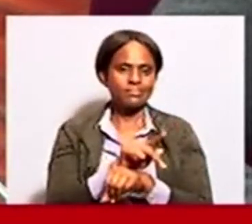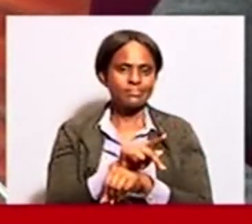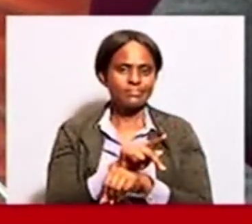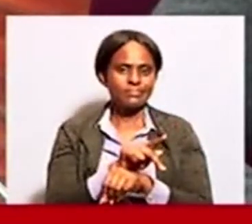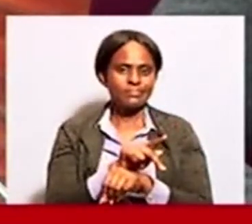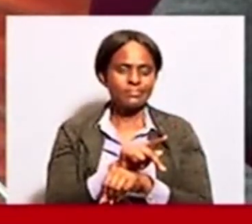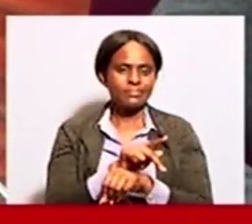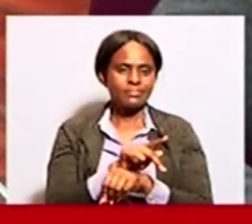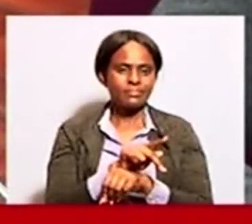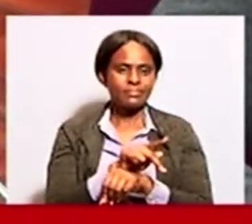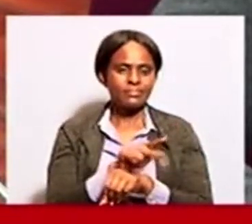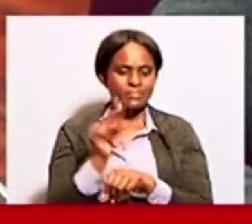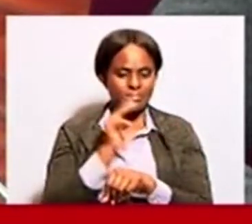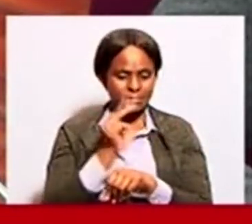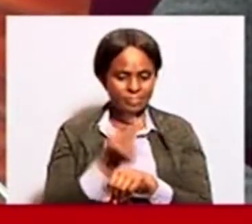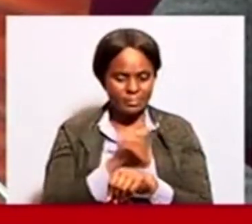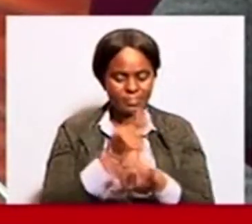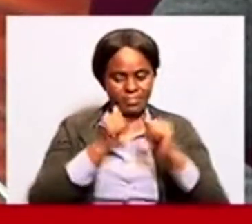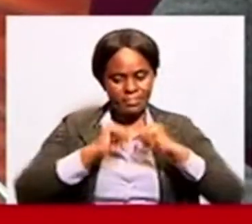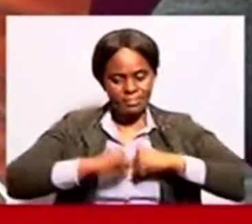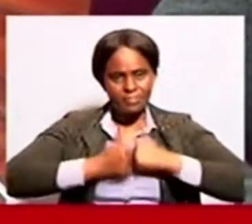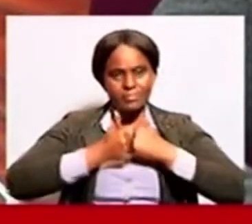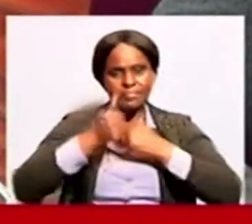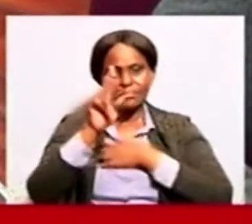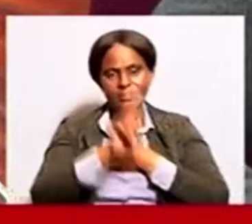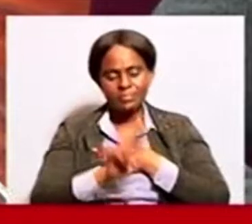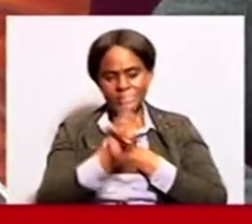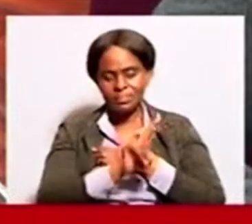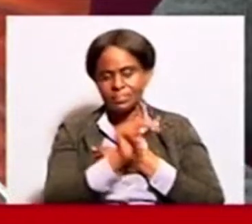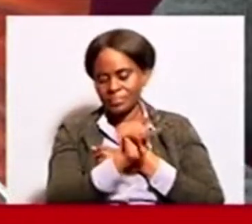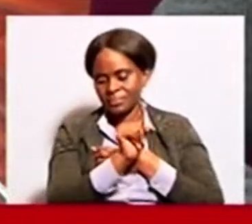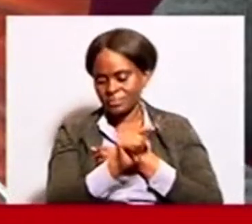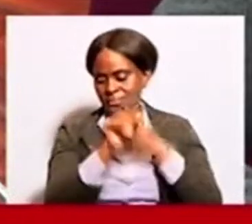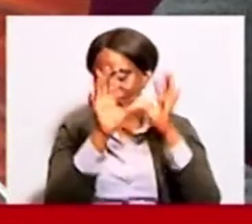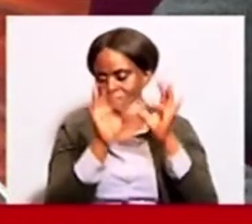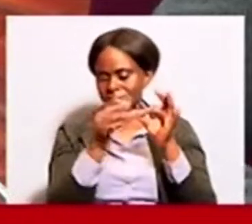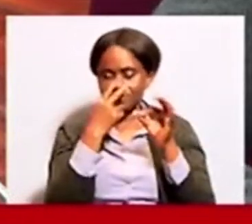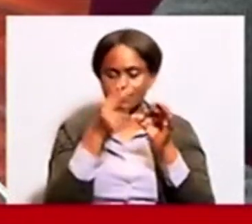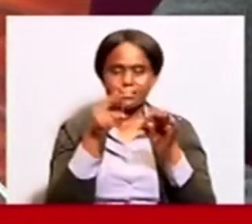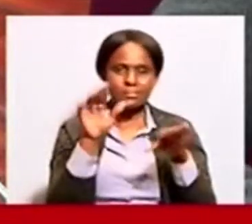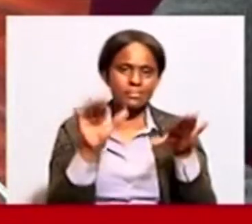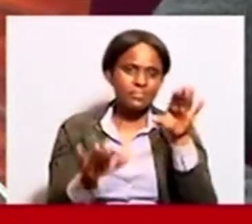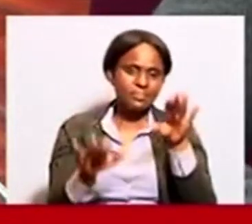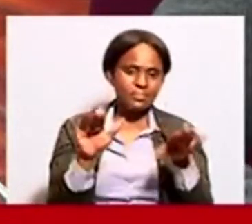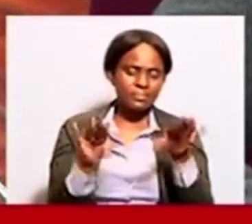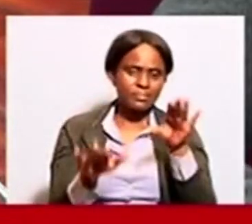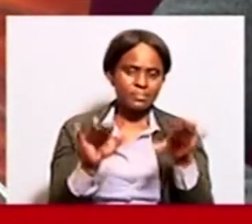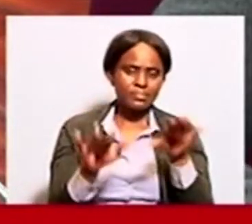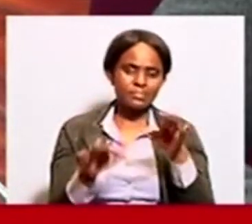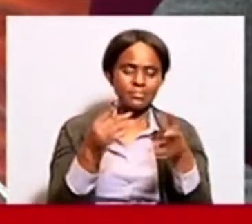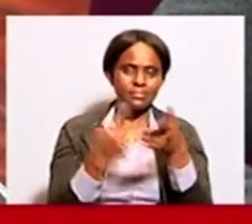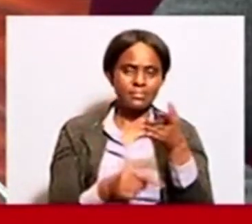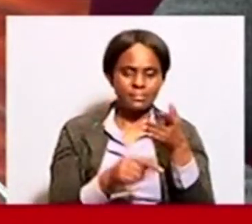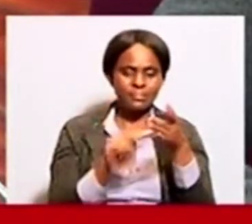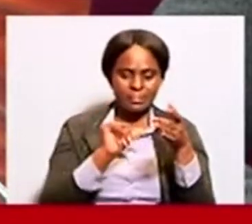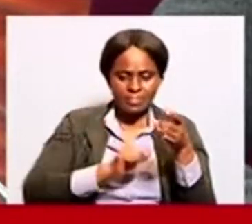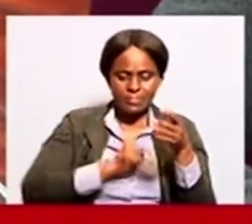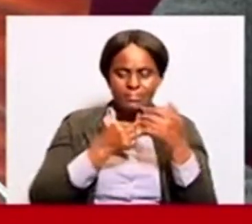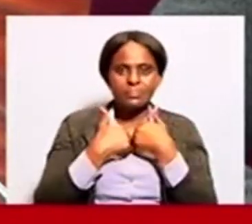Actually, we opted to use force account looking at the balances that we